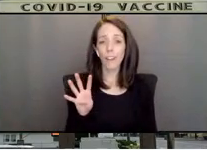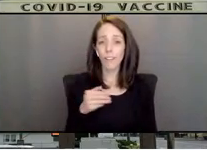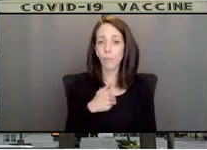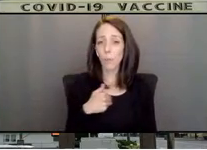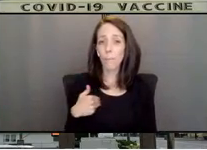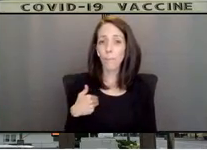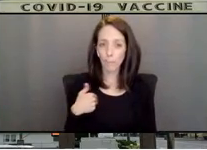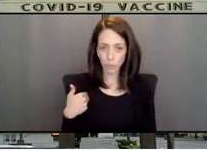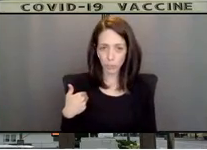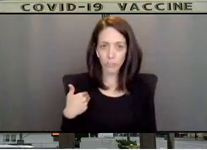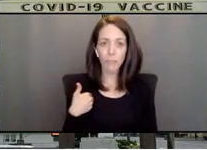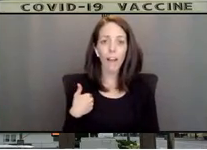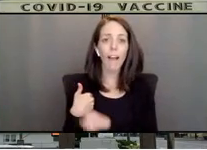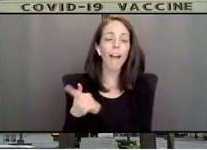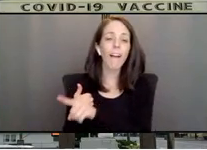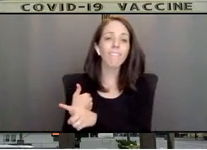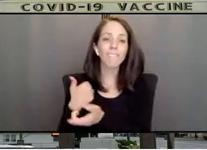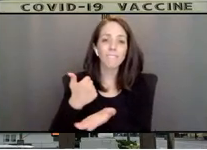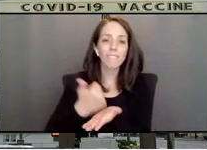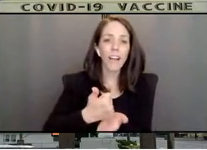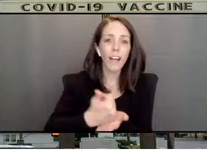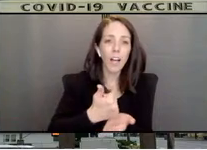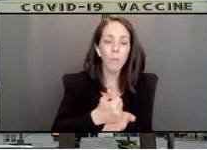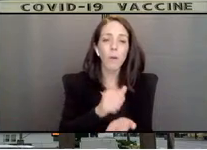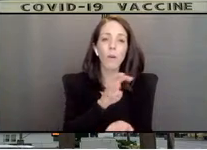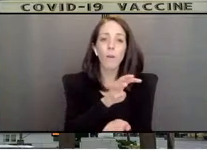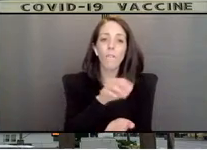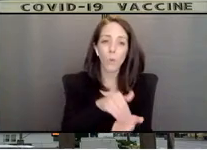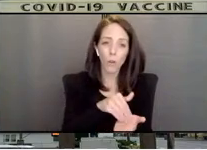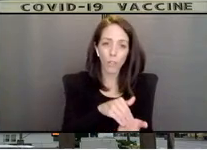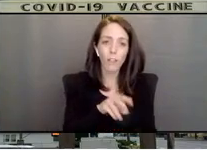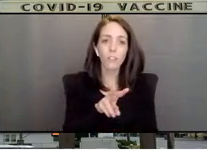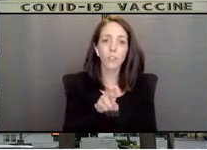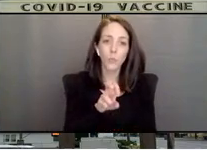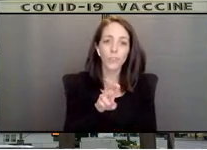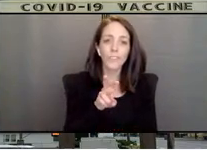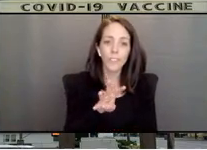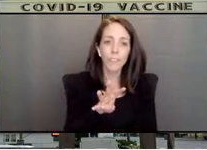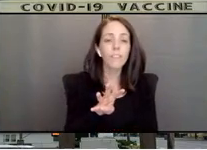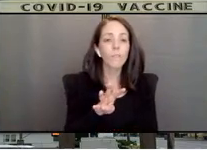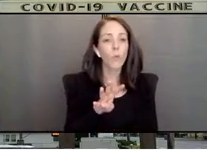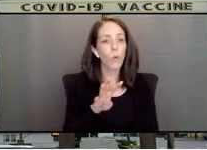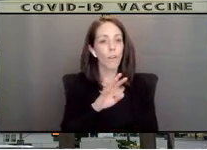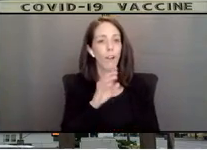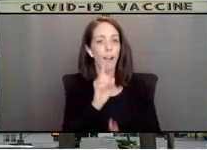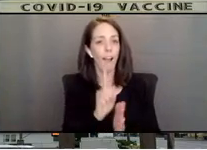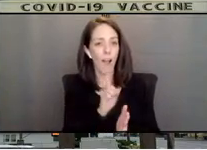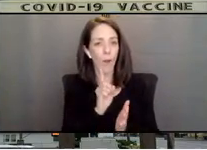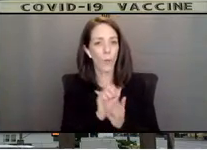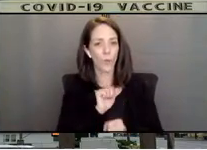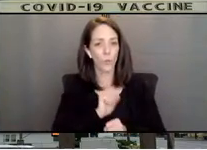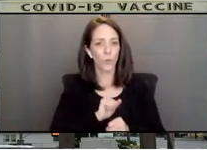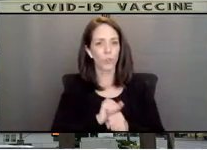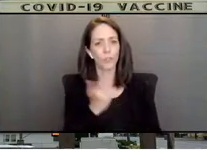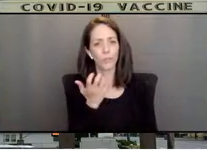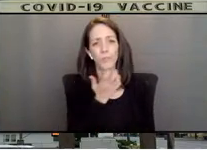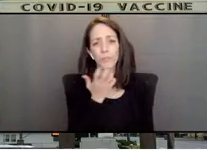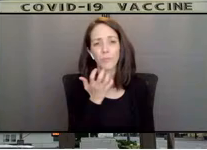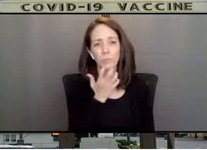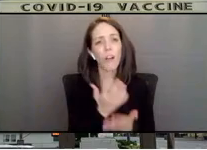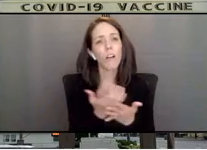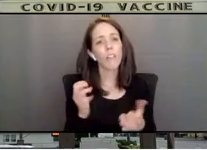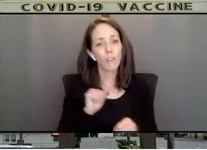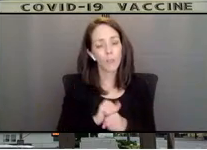of 4,372 person hours. So this is a significant lift. What's important to note here is not necessarily the